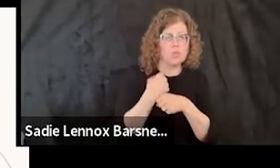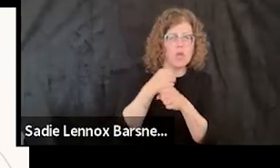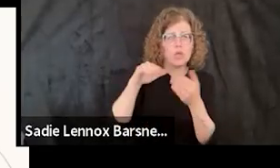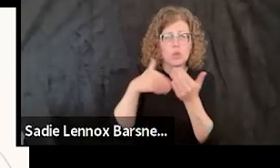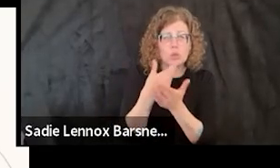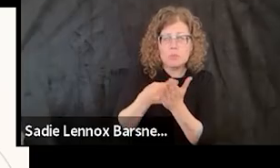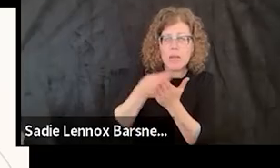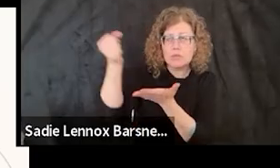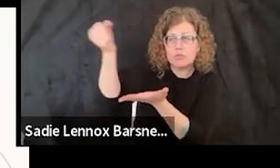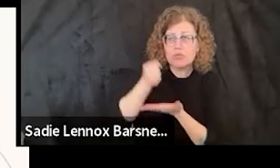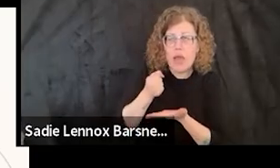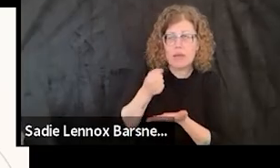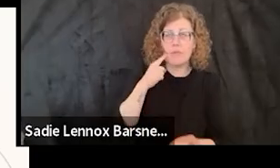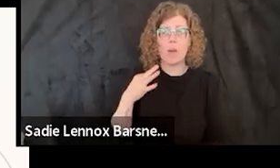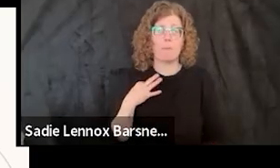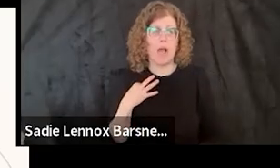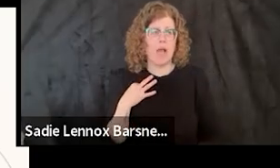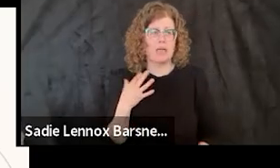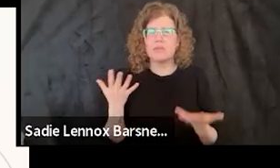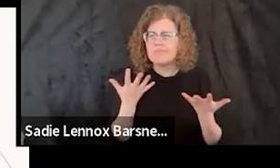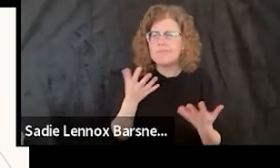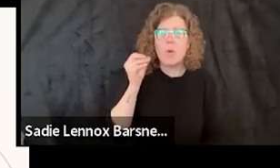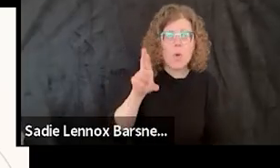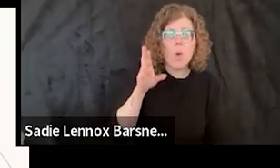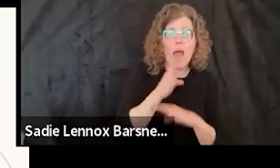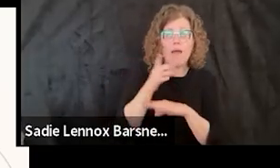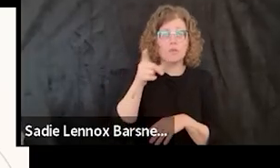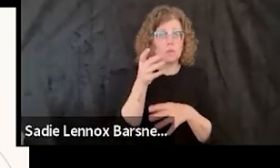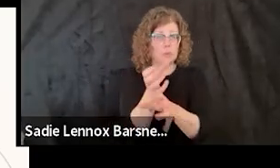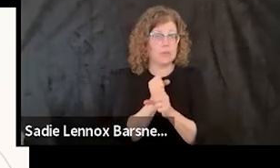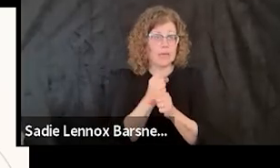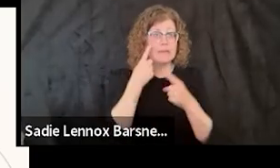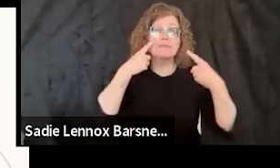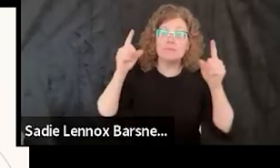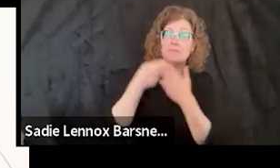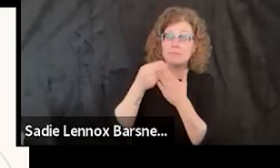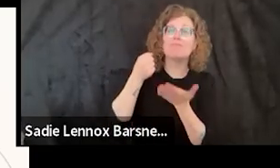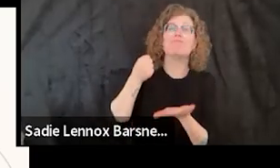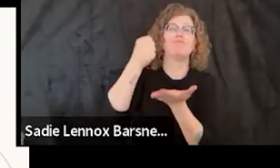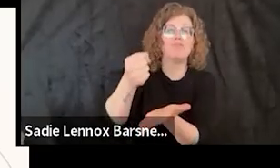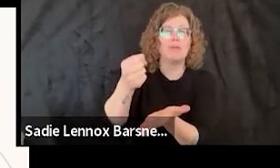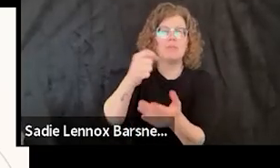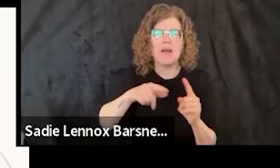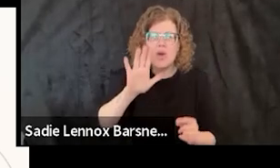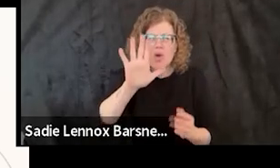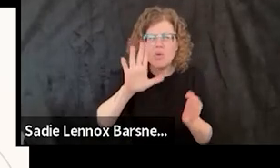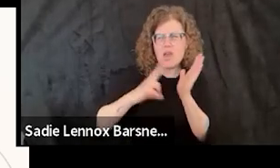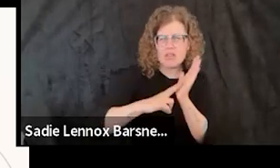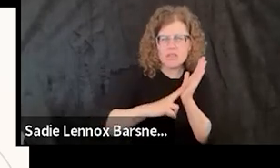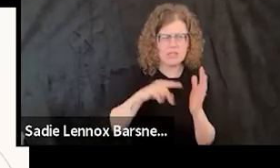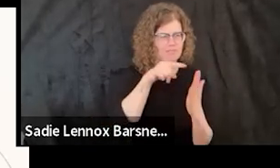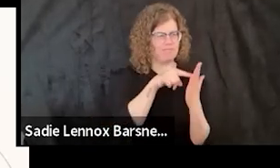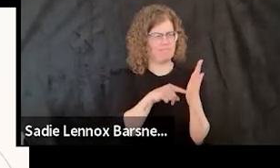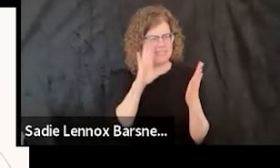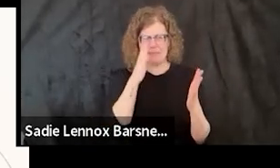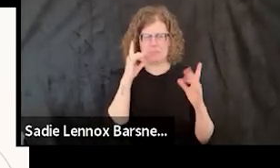or support after receiving a grant, such as understanding your grant agreement, sharing project updates, or submitting a final